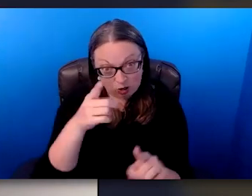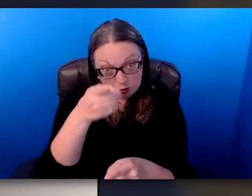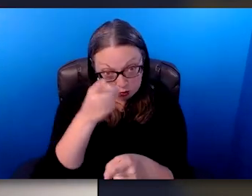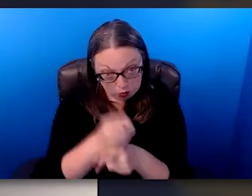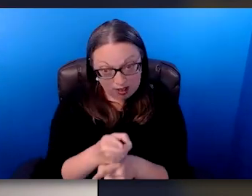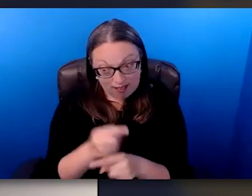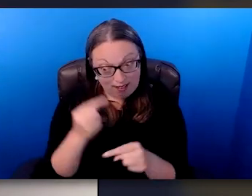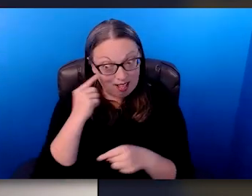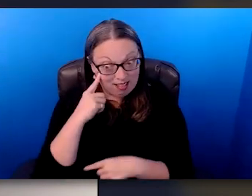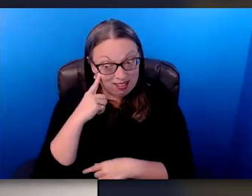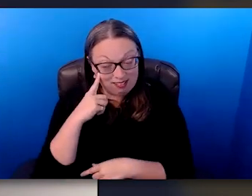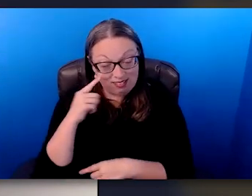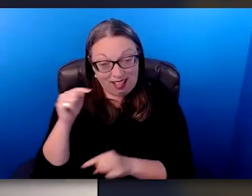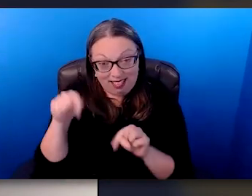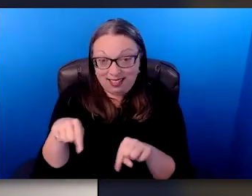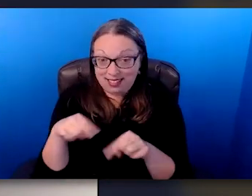is...